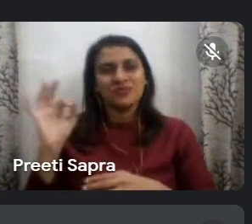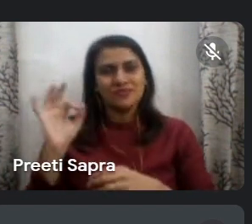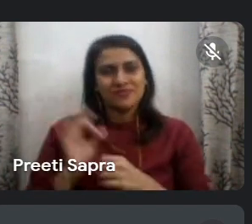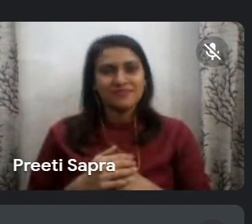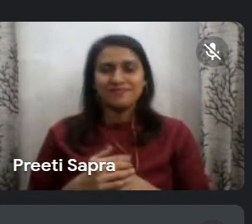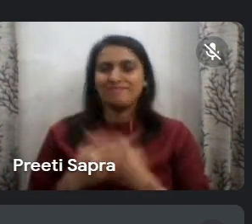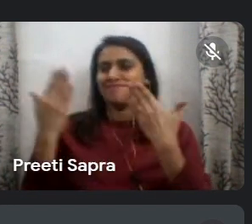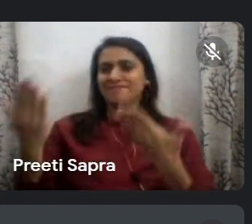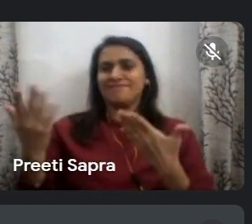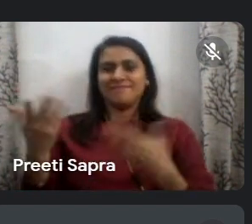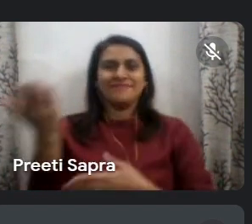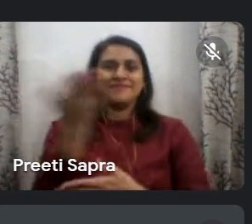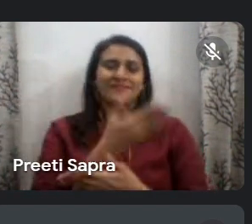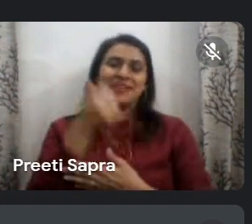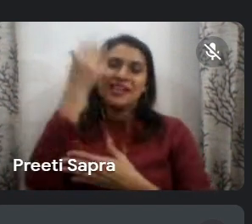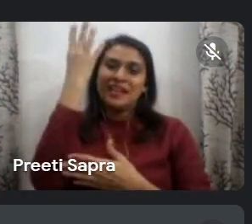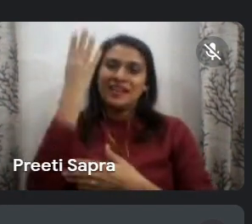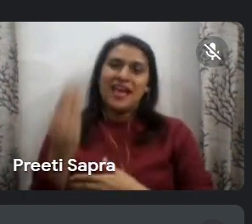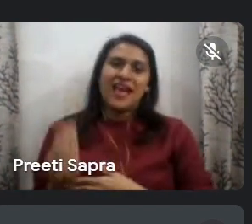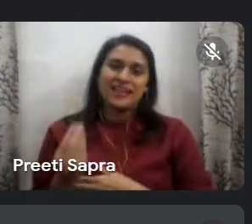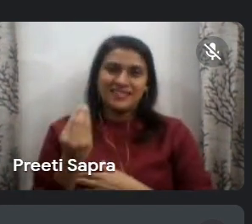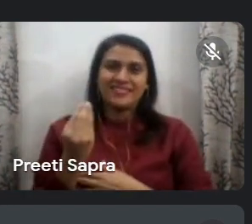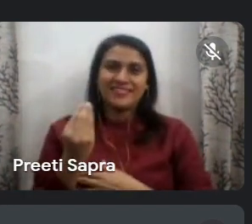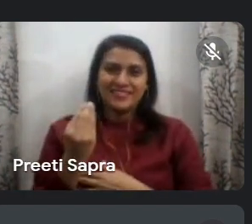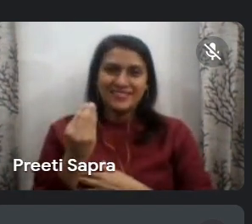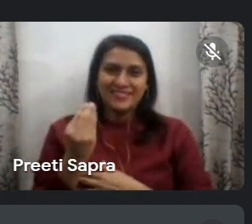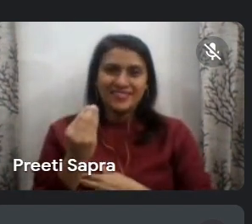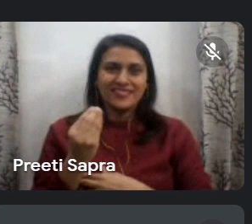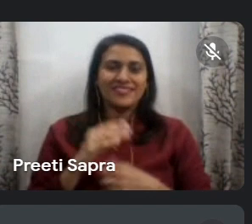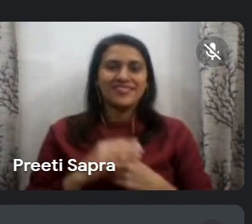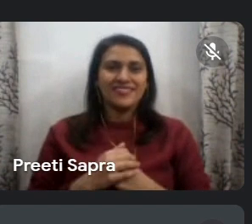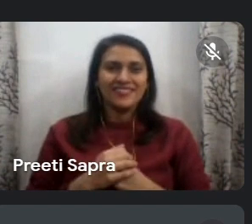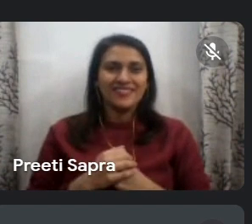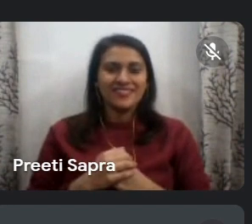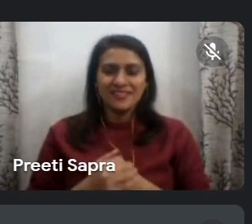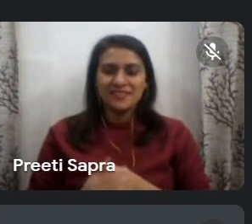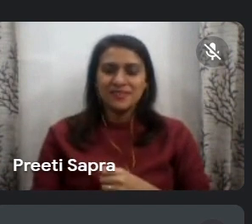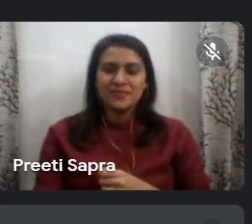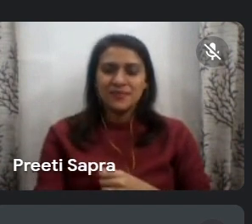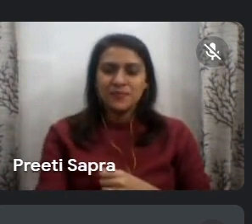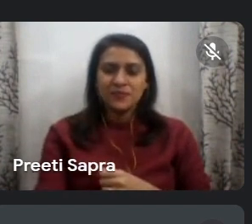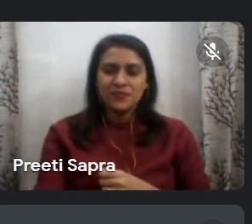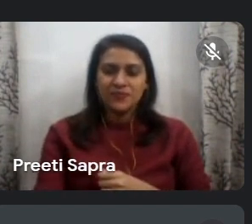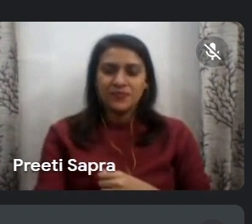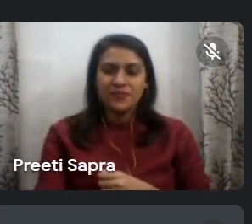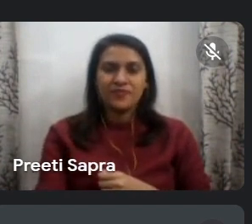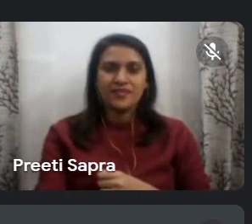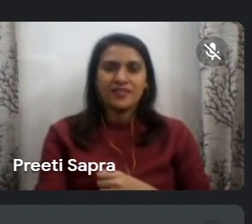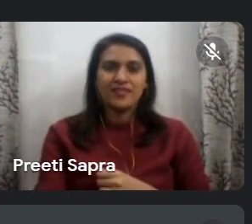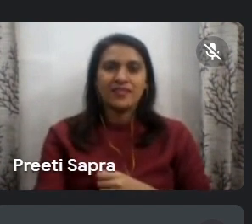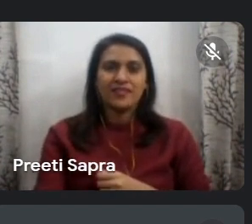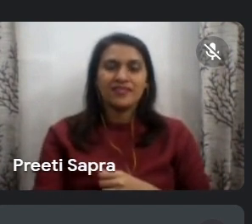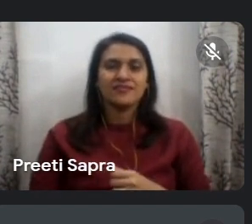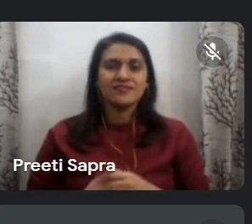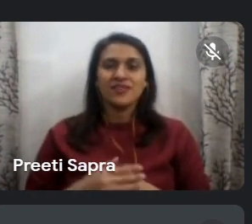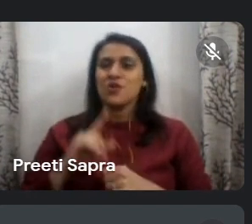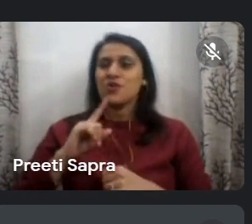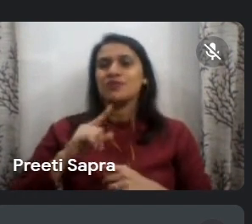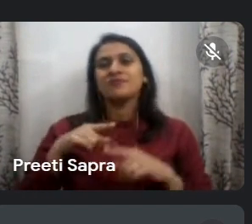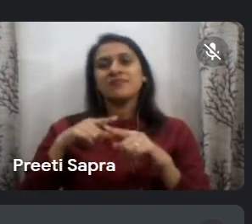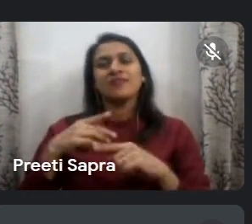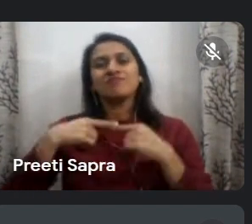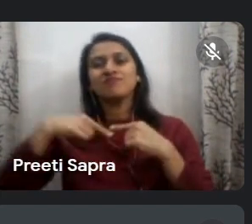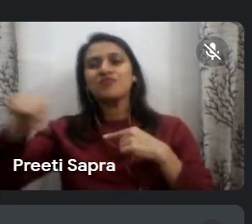this night. Spend it well and have a great week ahead. Bye,